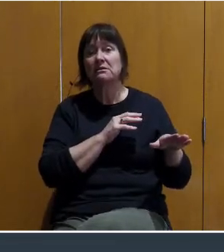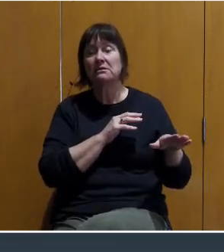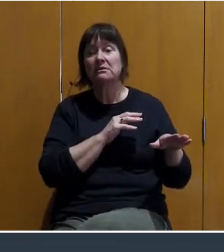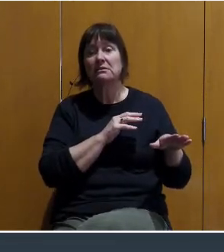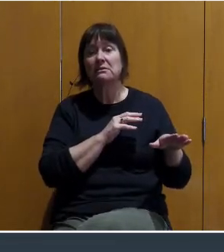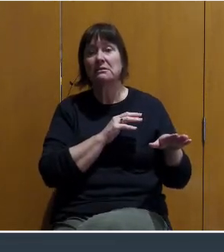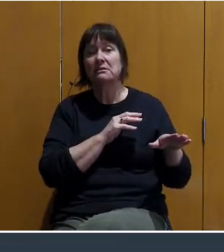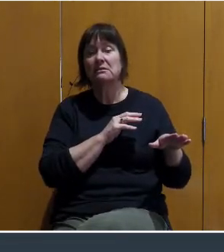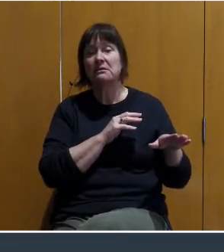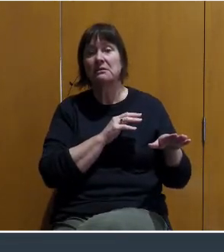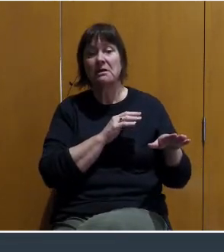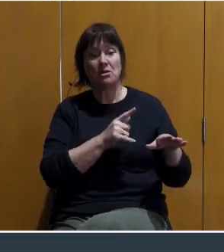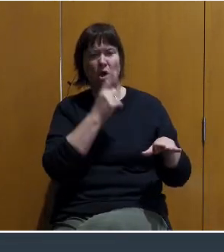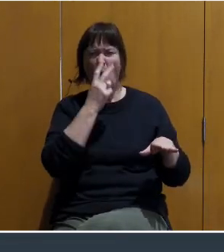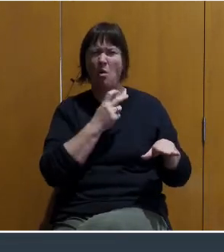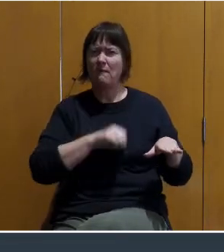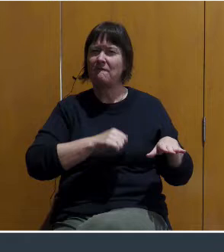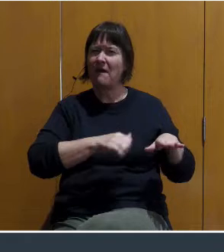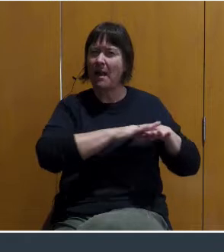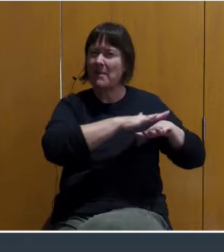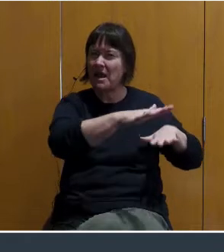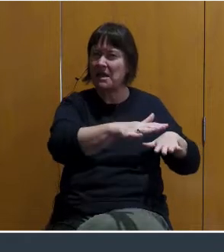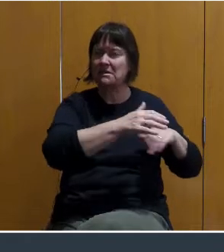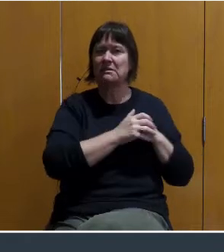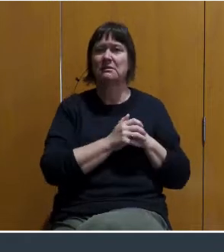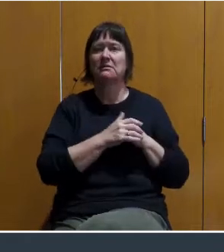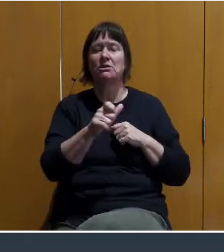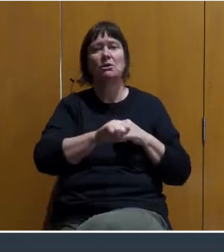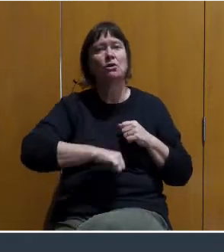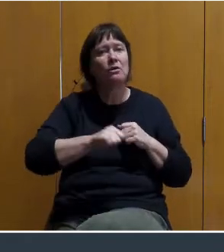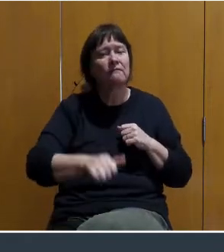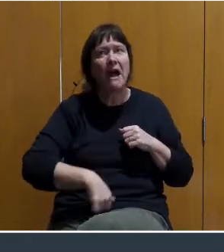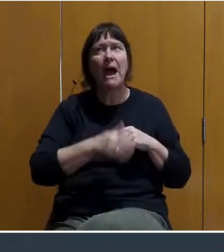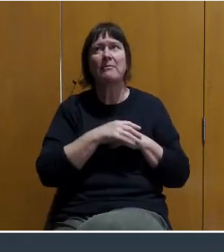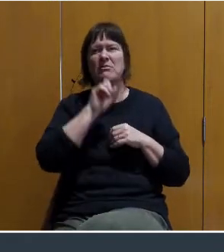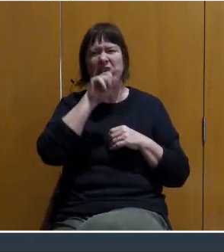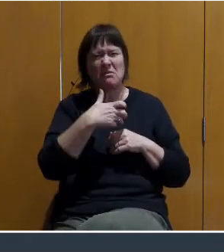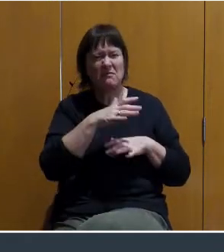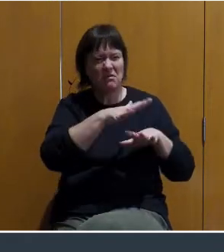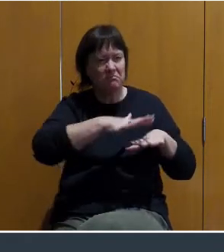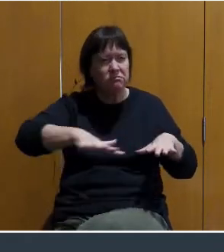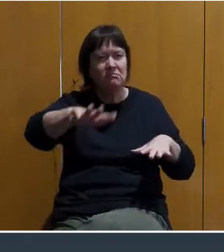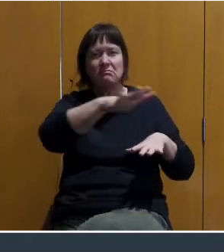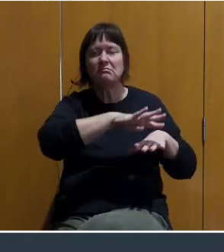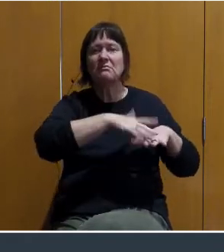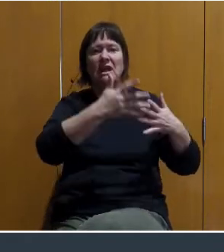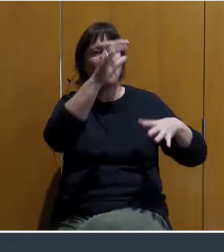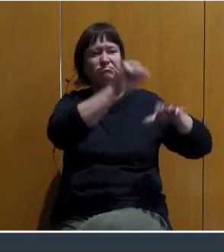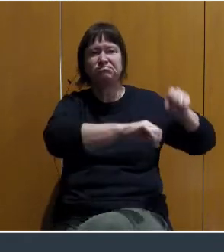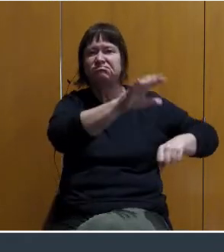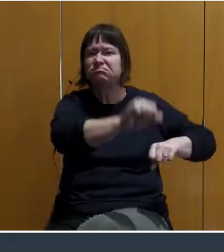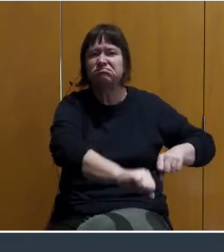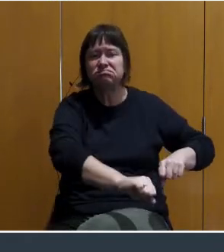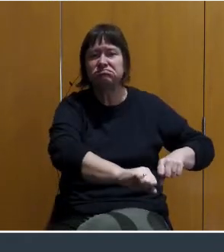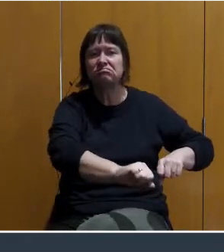is what was the old paddocks, lagoon farm, kiwi fruit block, now growing nothing much